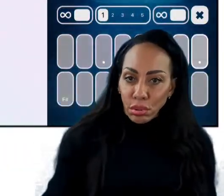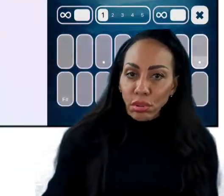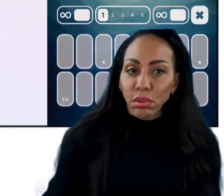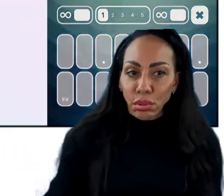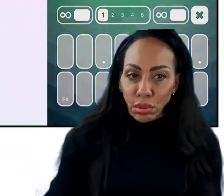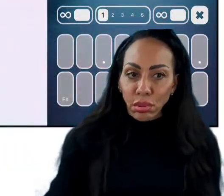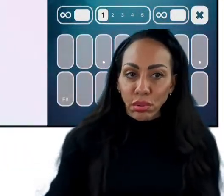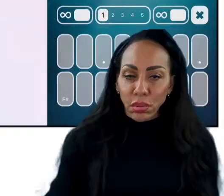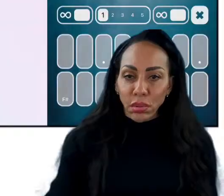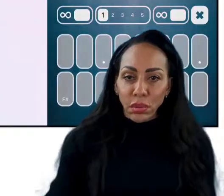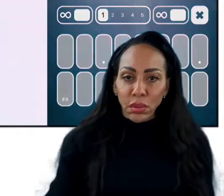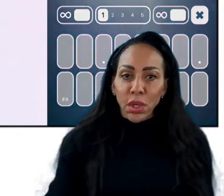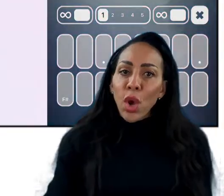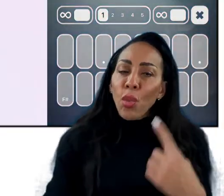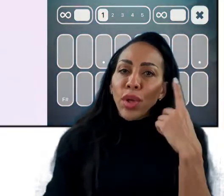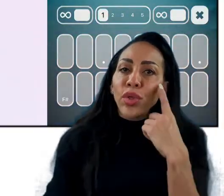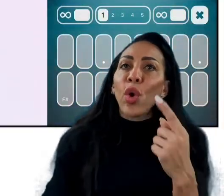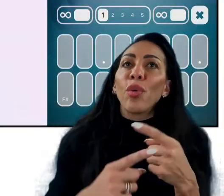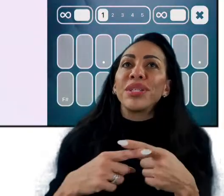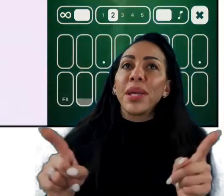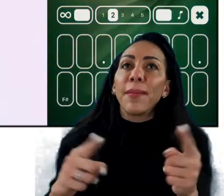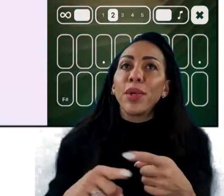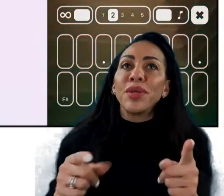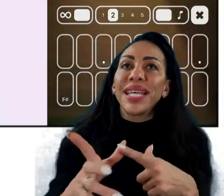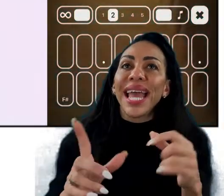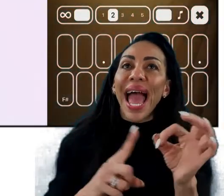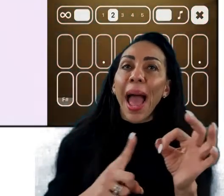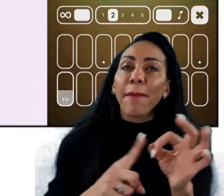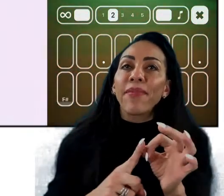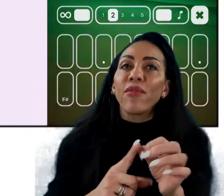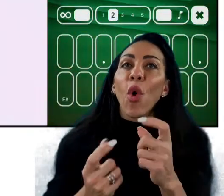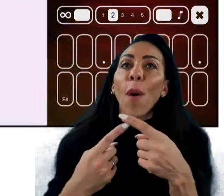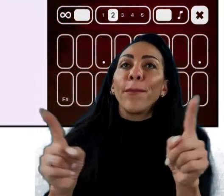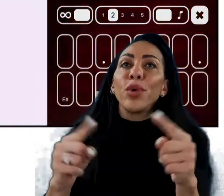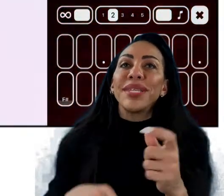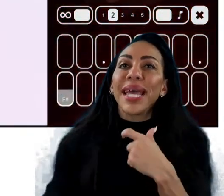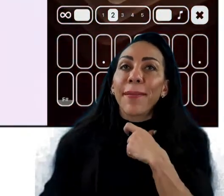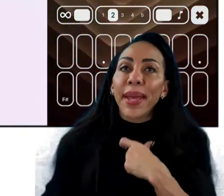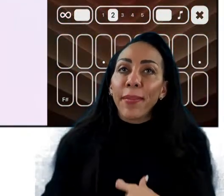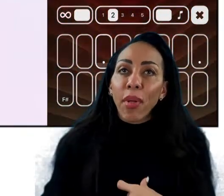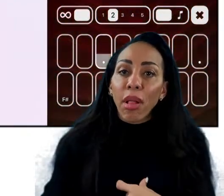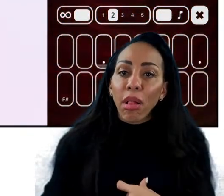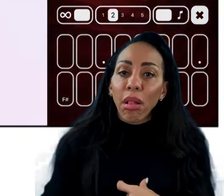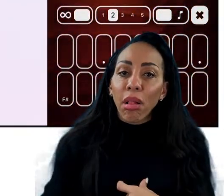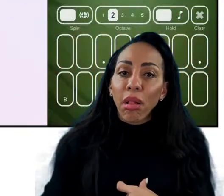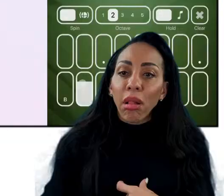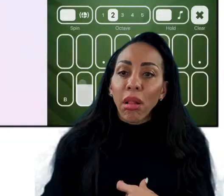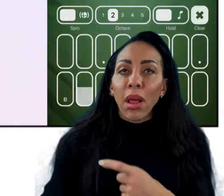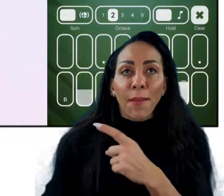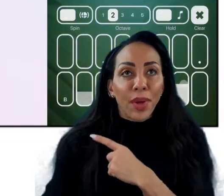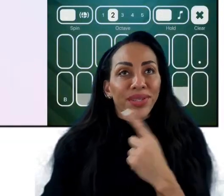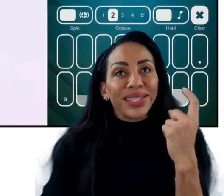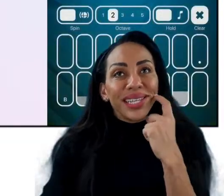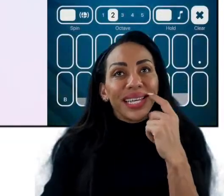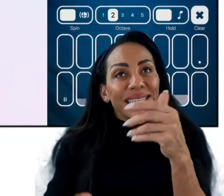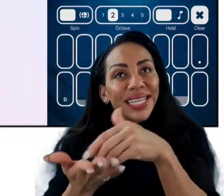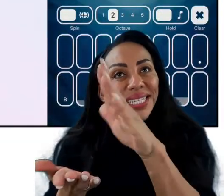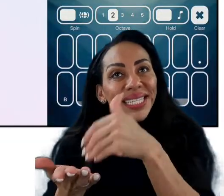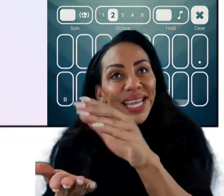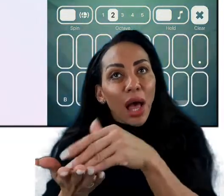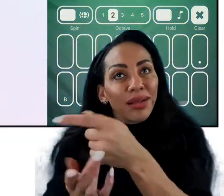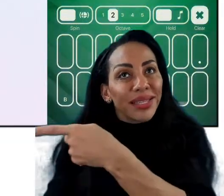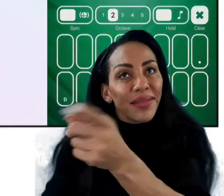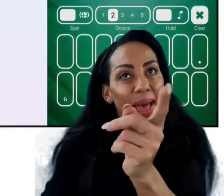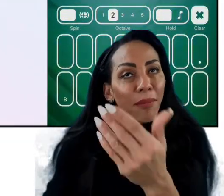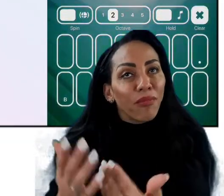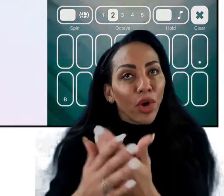We thought we'd built a music app for musicians, because music tech people are very easy to sell to. They love a new gadget. They're even happy to